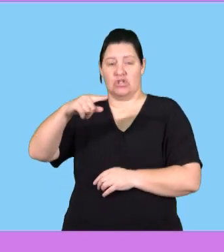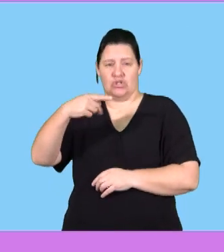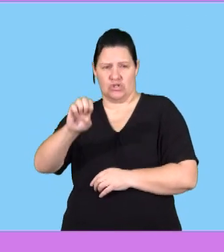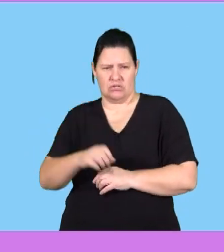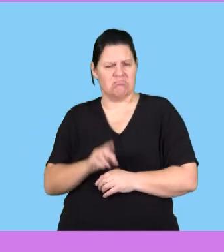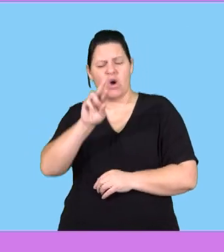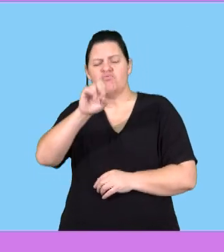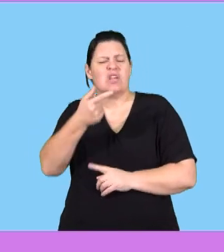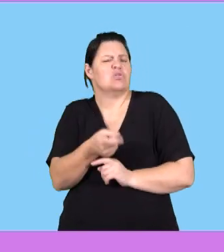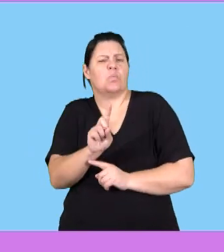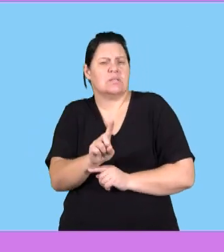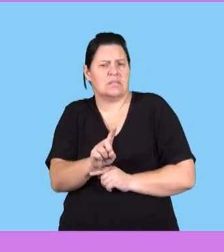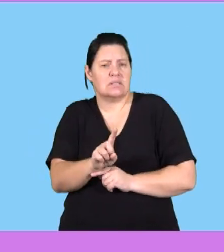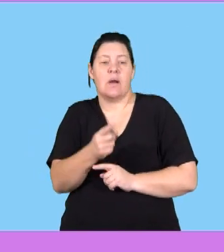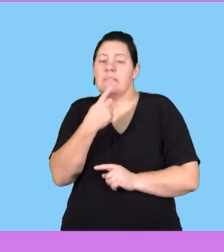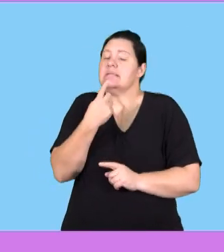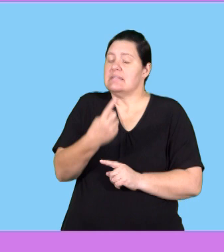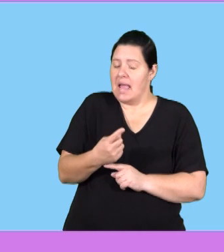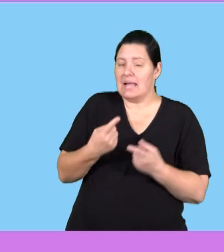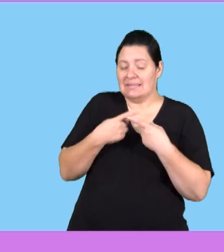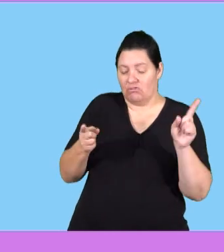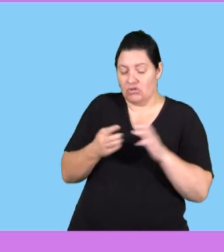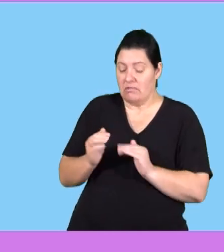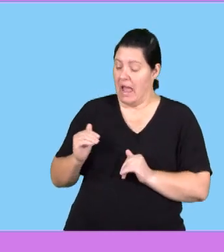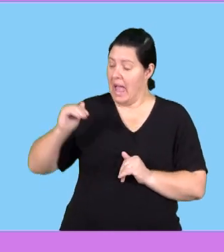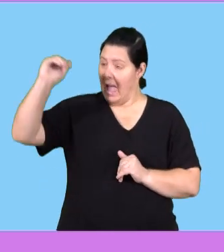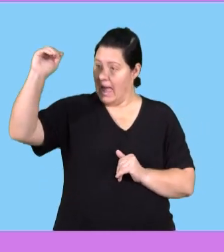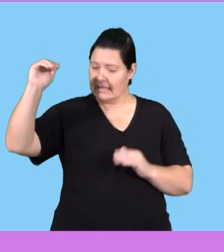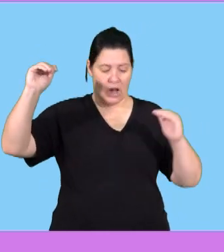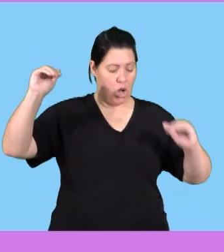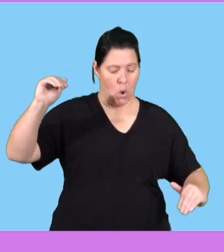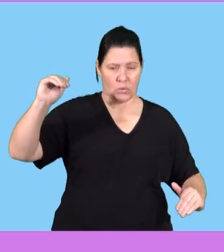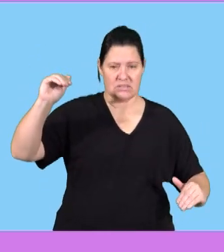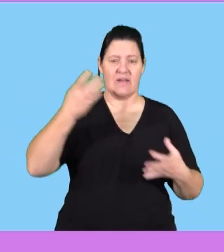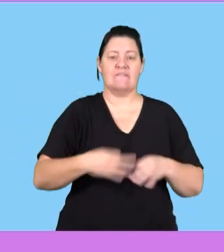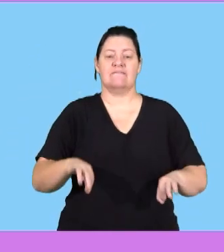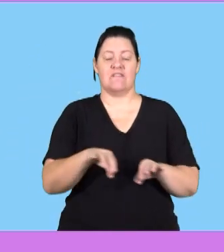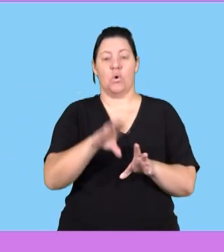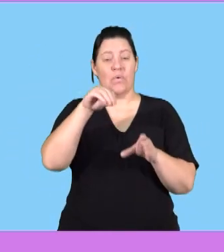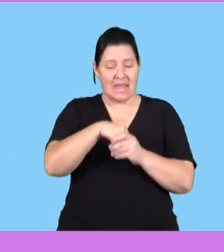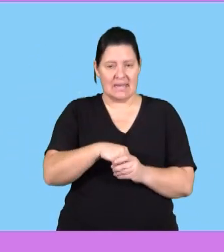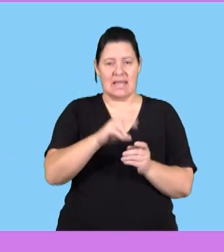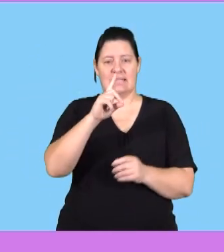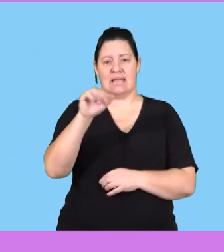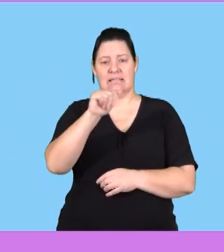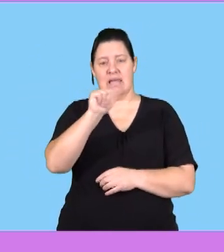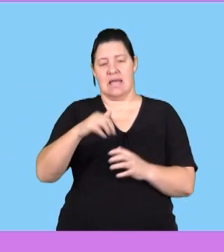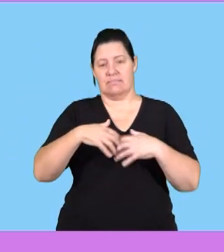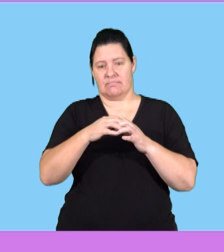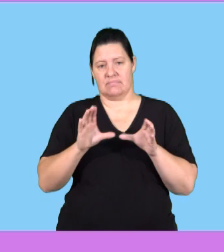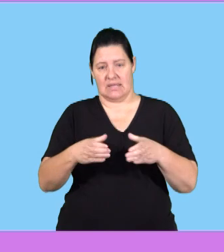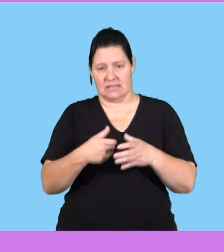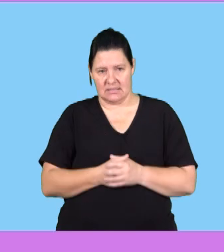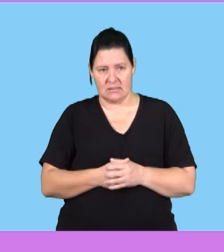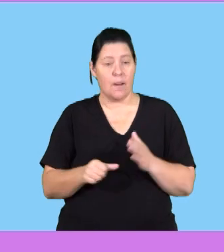range. And what is the range? I indicated it's the difference between the highest and the lowest values in your data set,